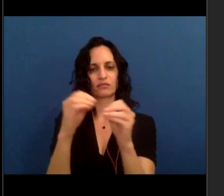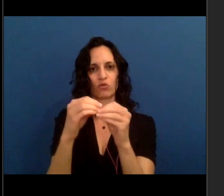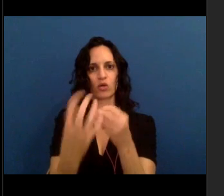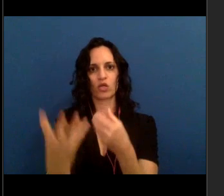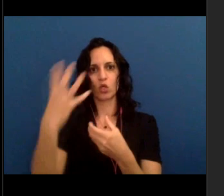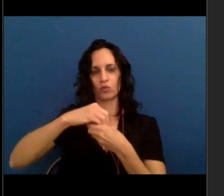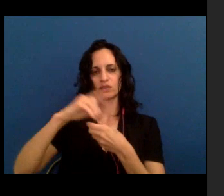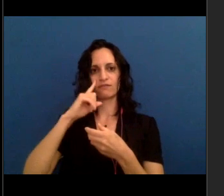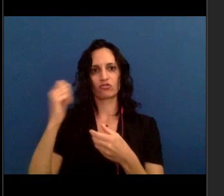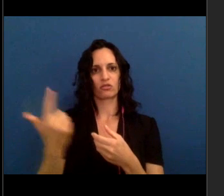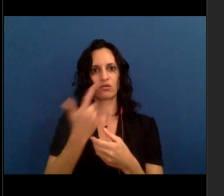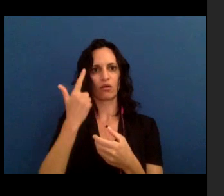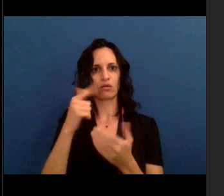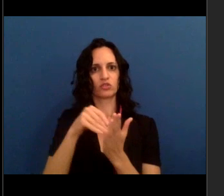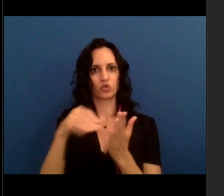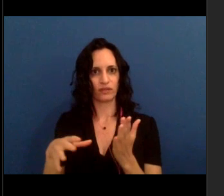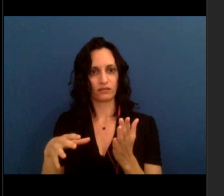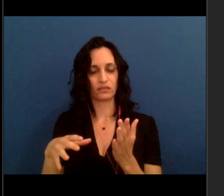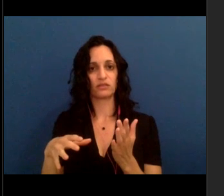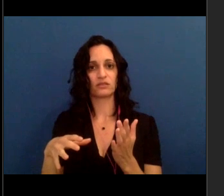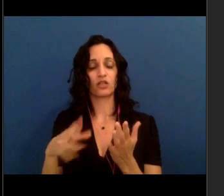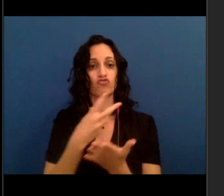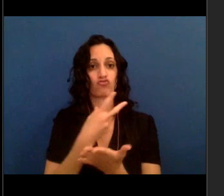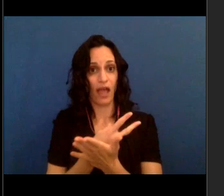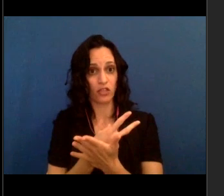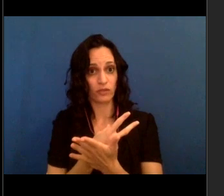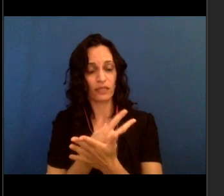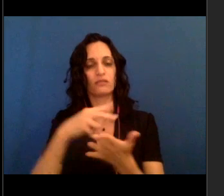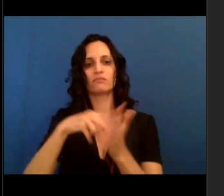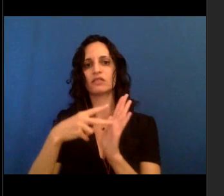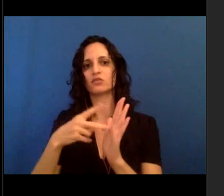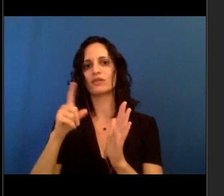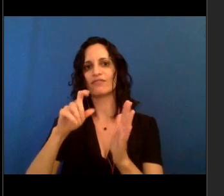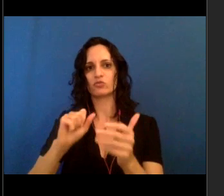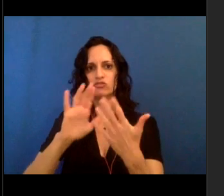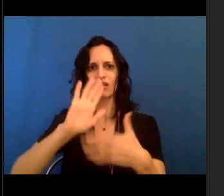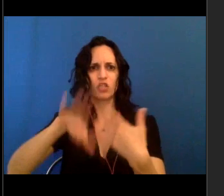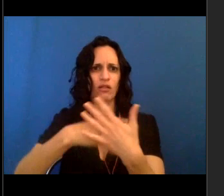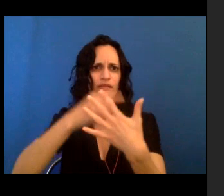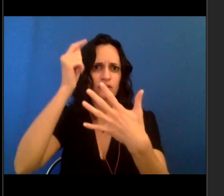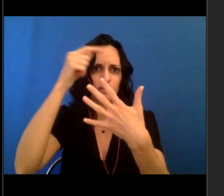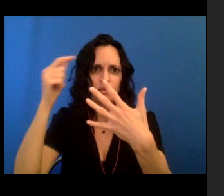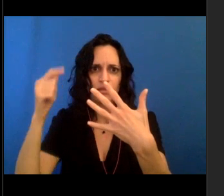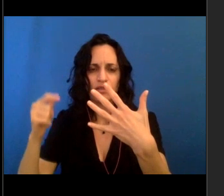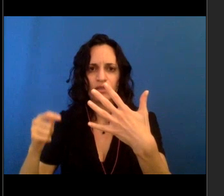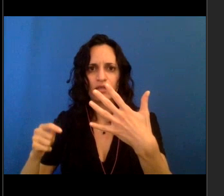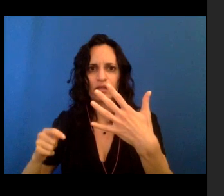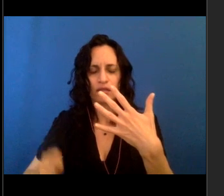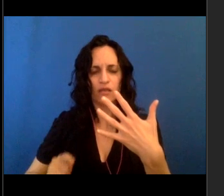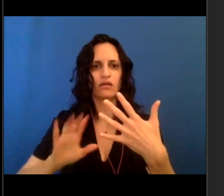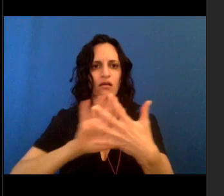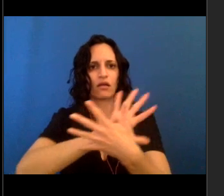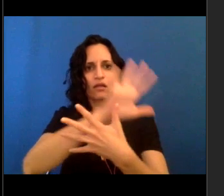all students, then at the graduate level, that means we're going to have to address all of these different aspects of the graduate linguistics